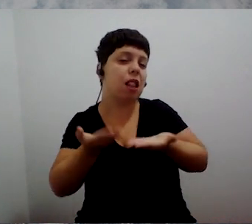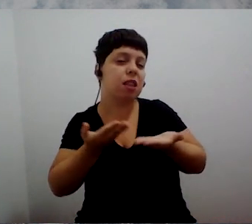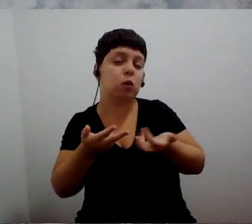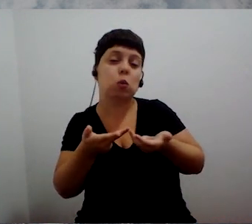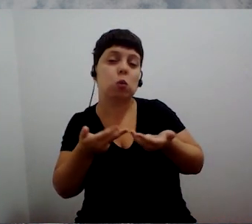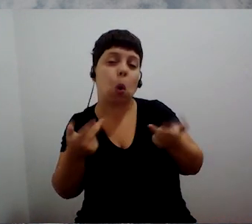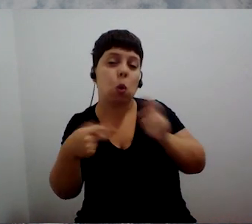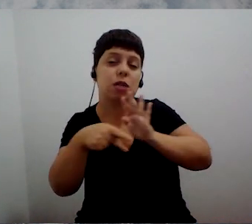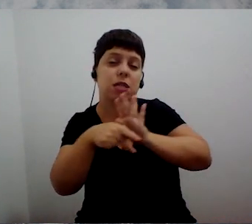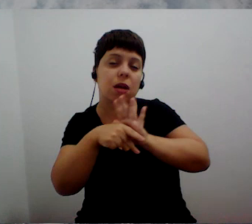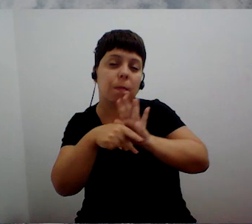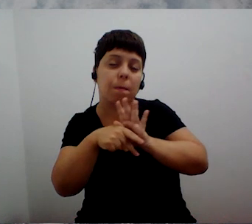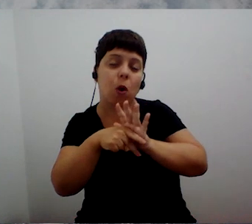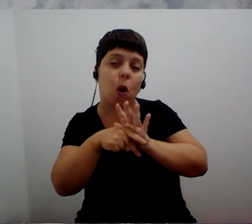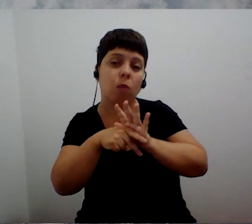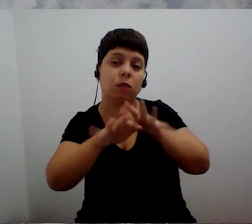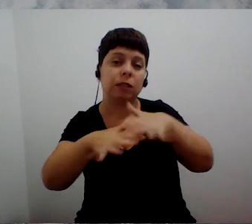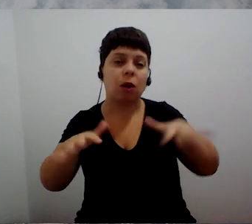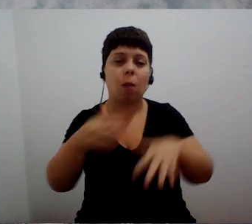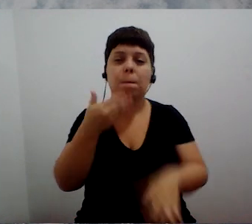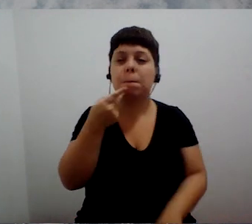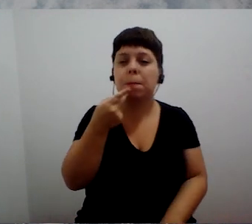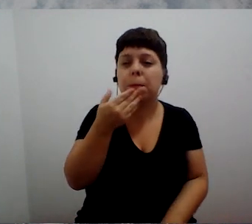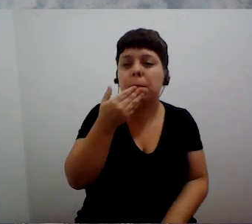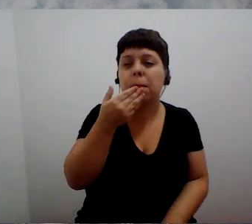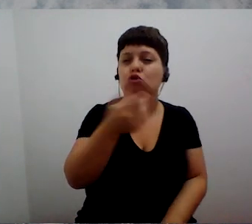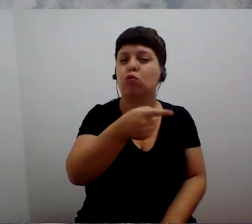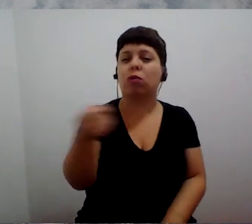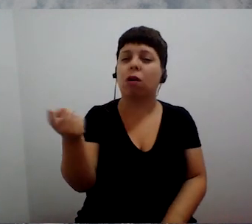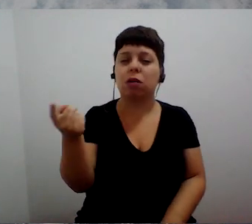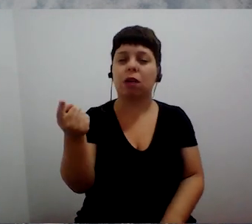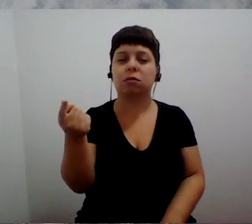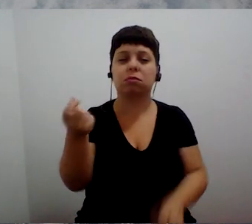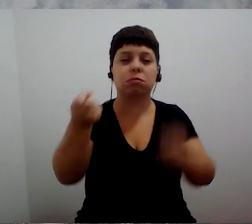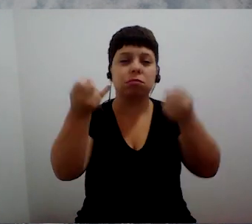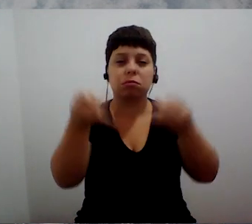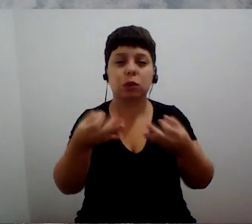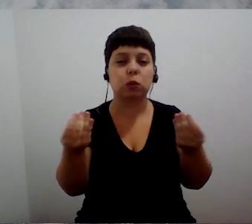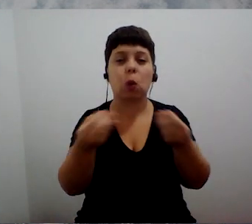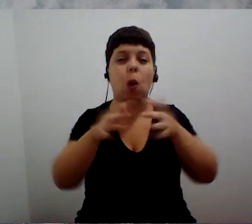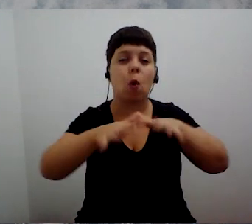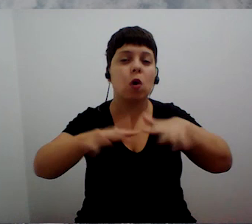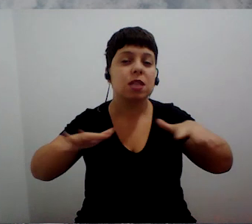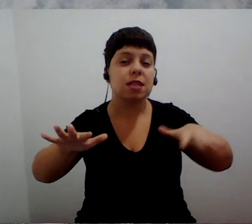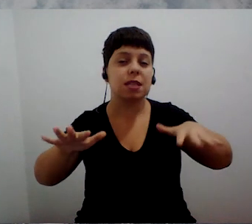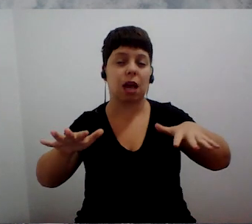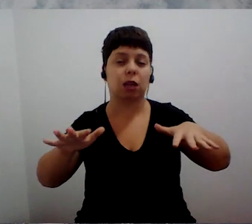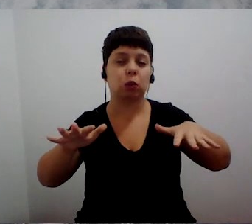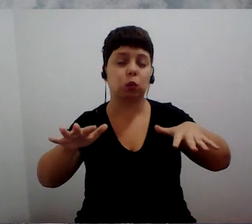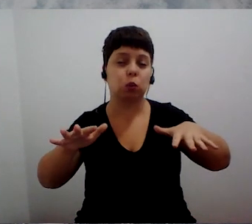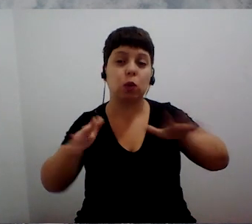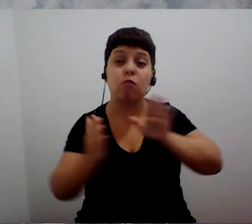would like to ask you to make some kind of statement on the challenges the ocean is facing nowadays and the